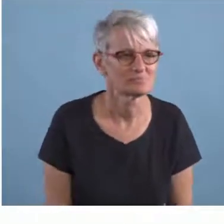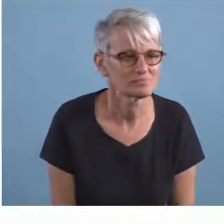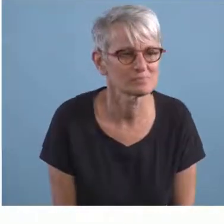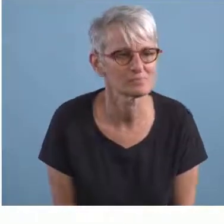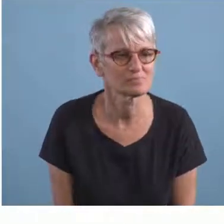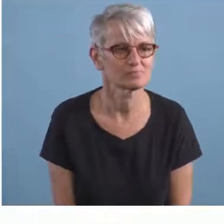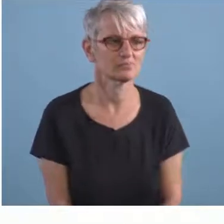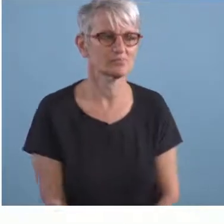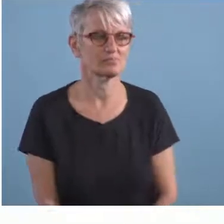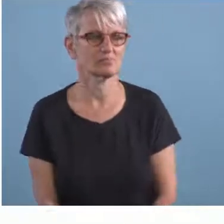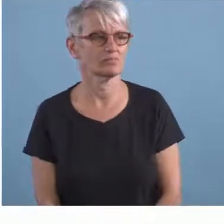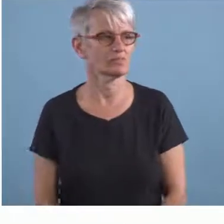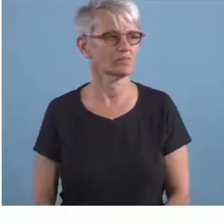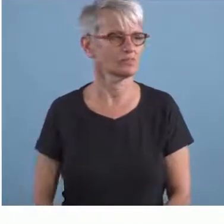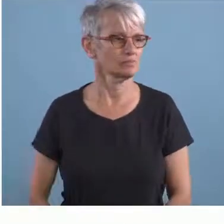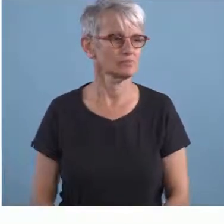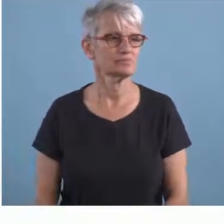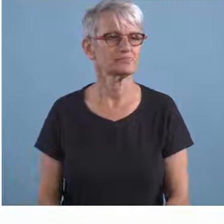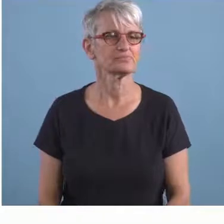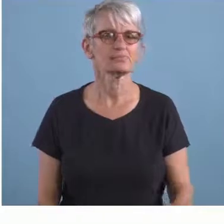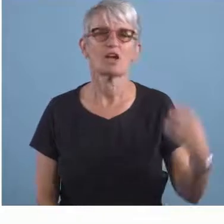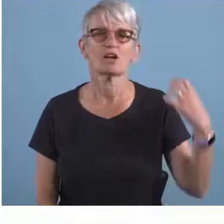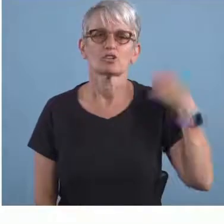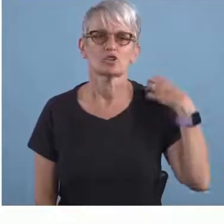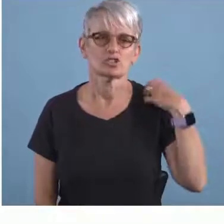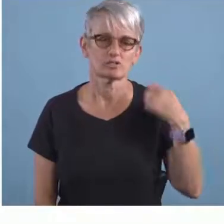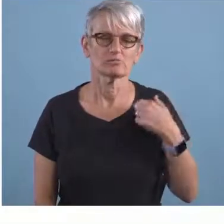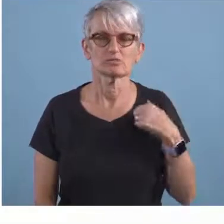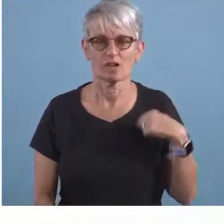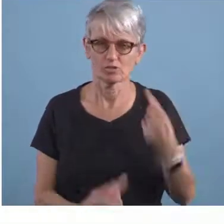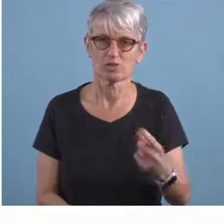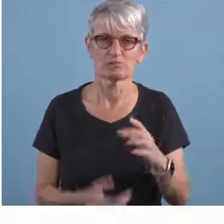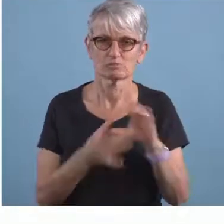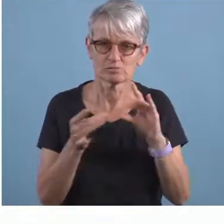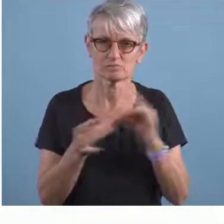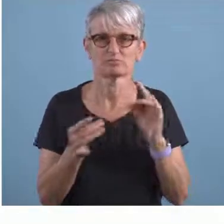Next. So this idea of coaching that I keep bringing up,